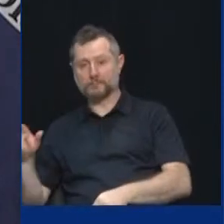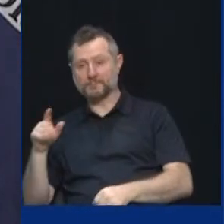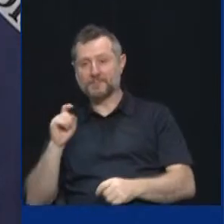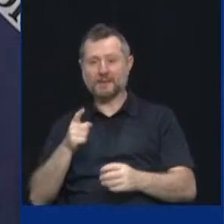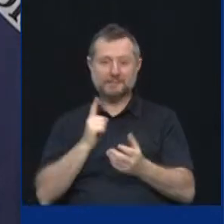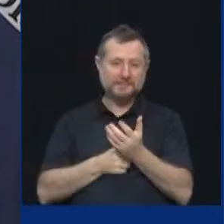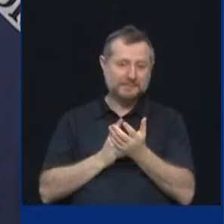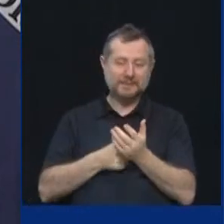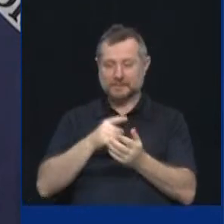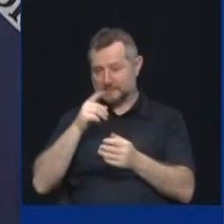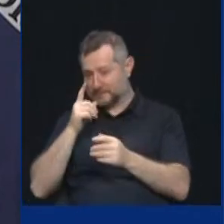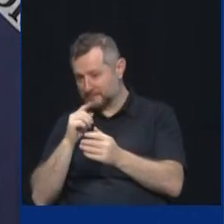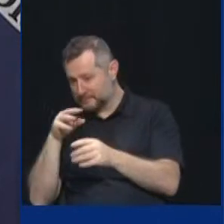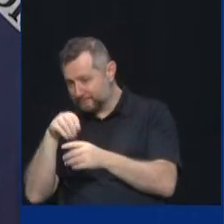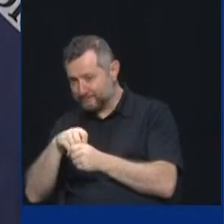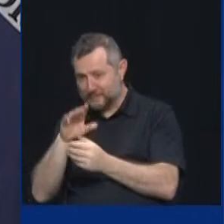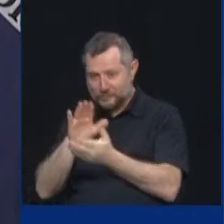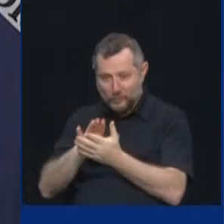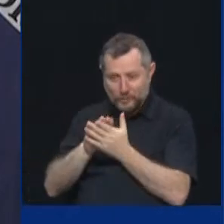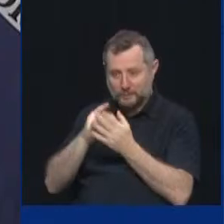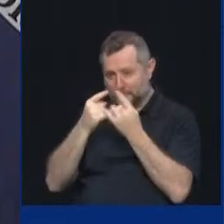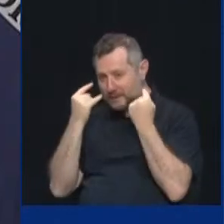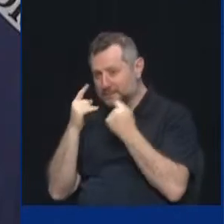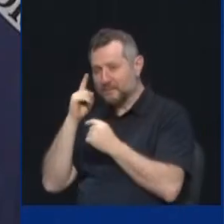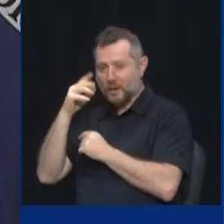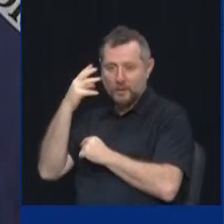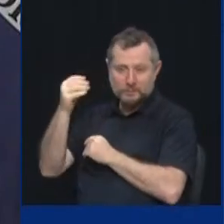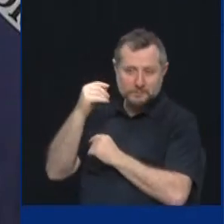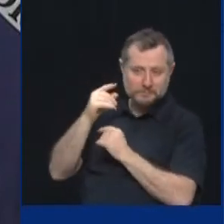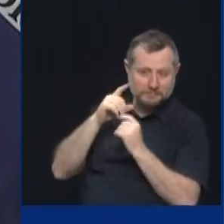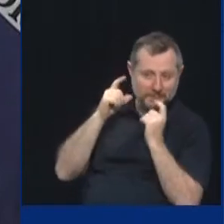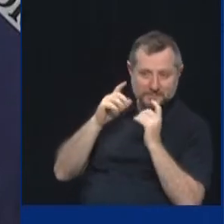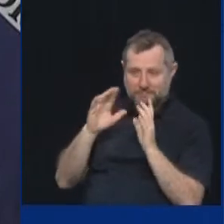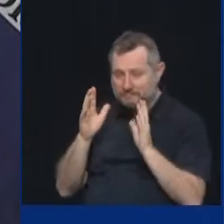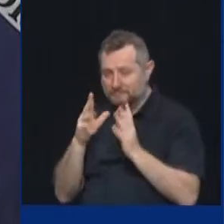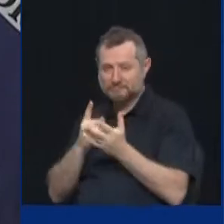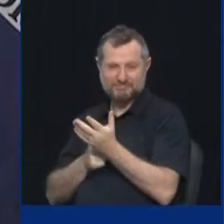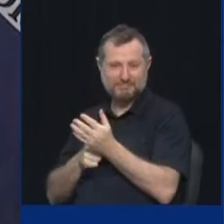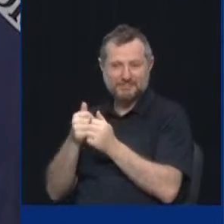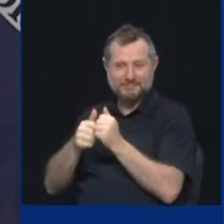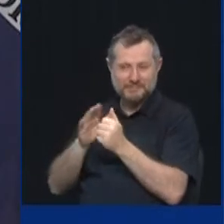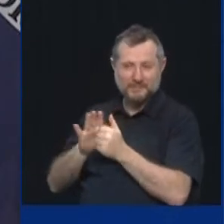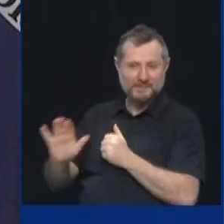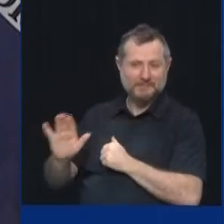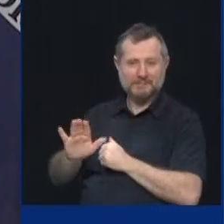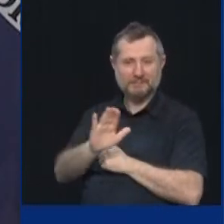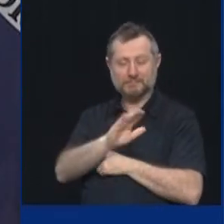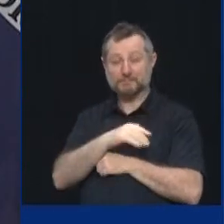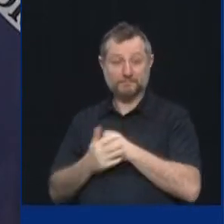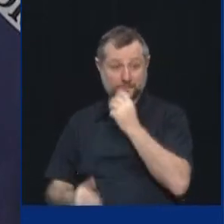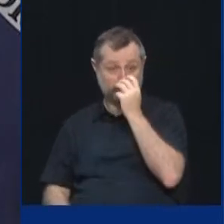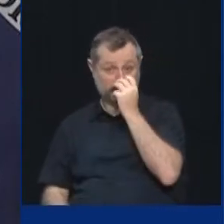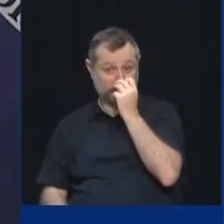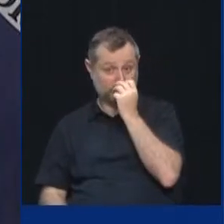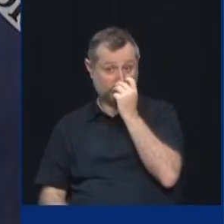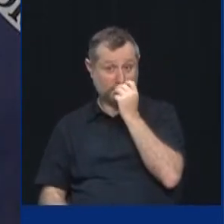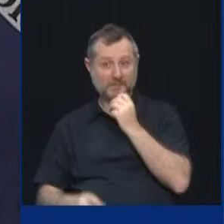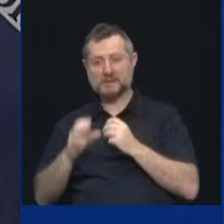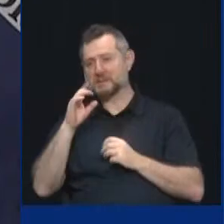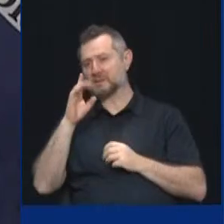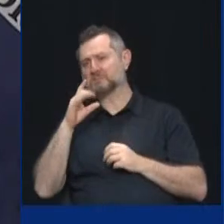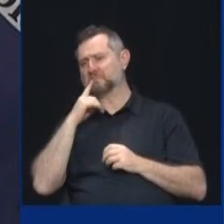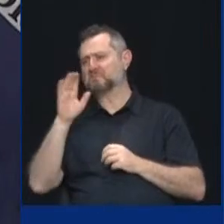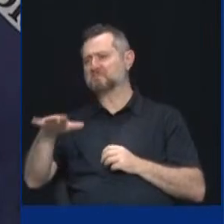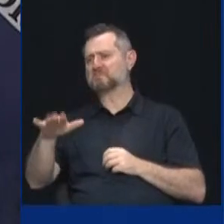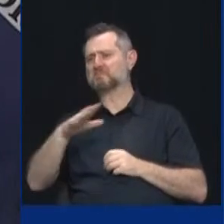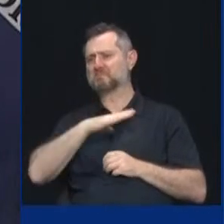in-school mask and the outside school mask rule. They were comfortable